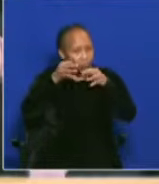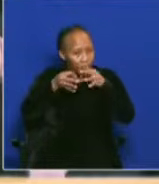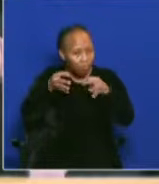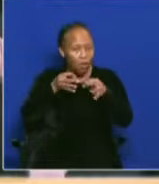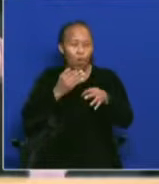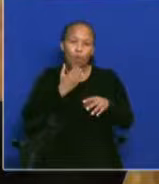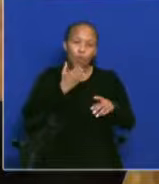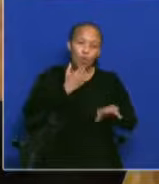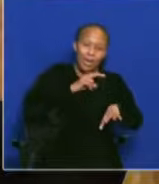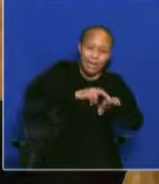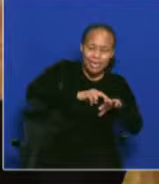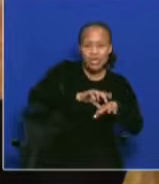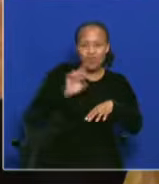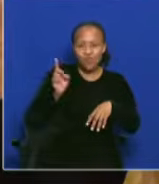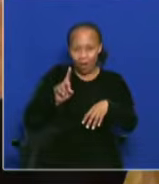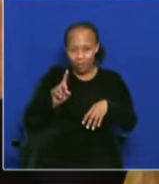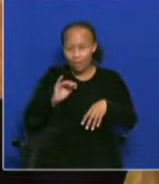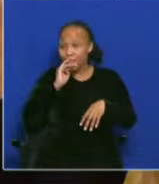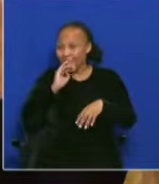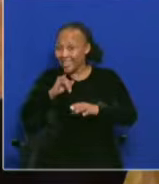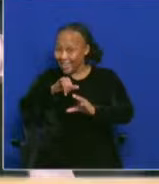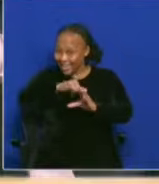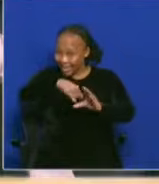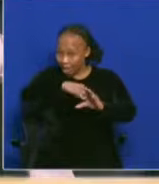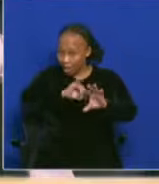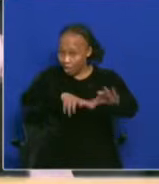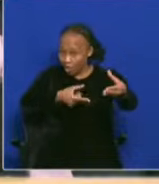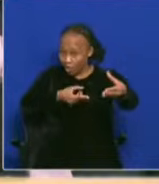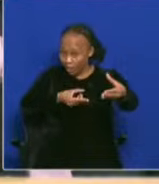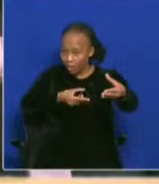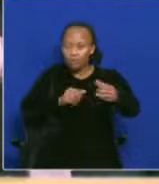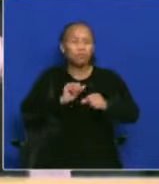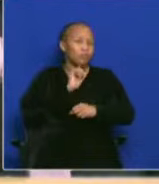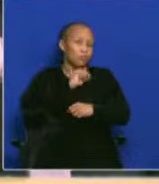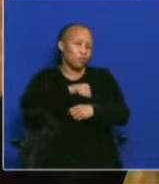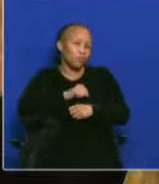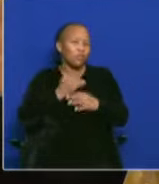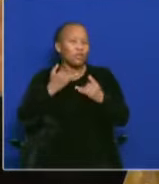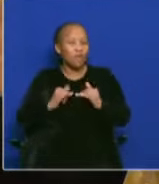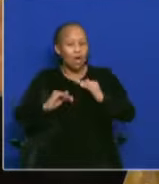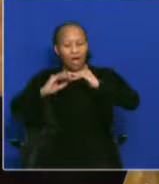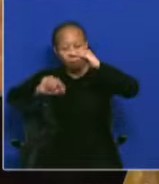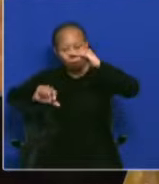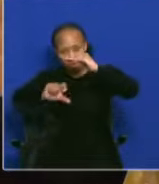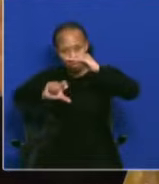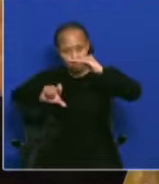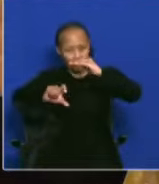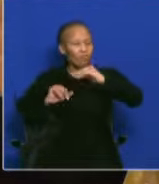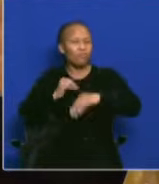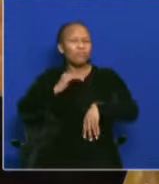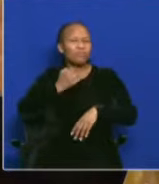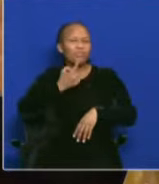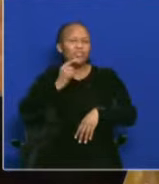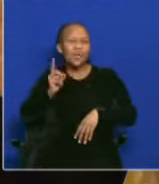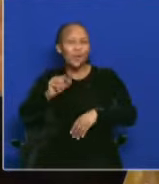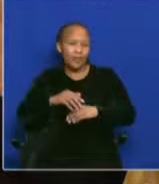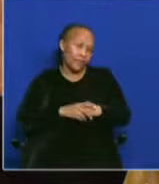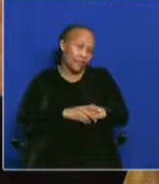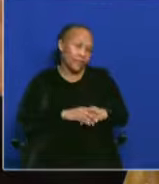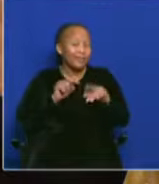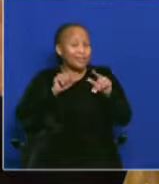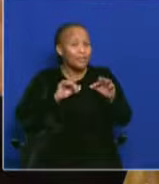document. That appears to be an internal document. Okay, and then what do you say about the bottom one? The bottom one is a public document. It's a